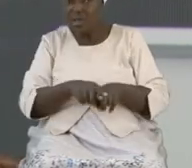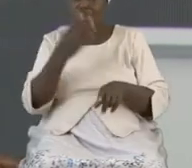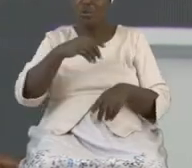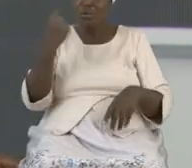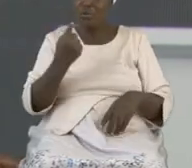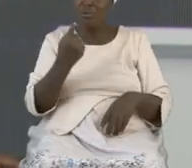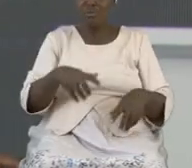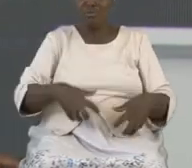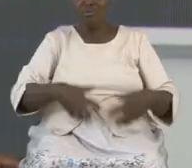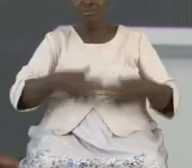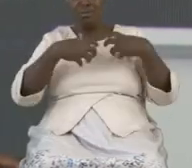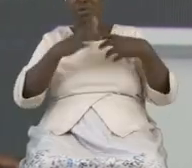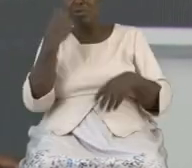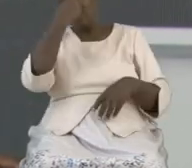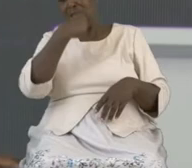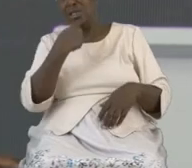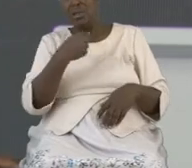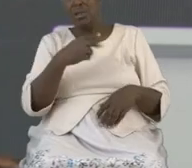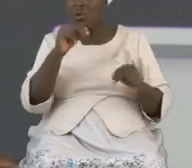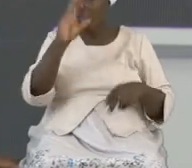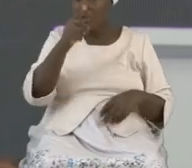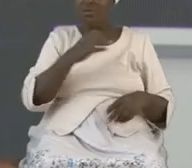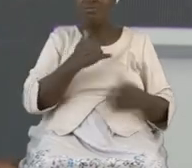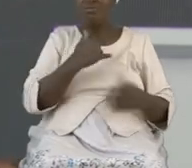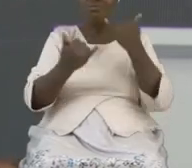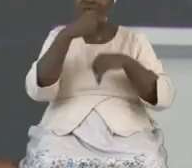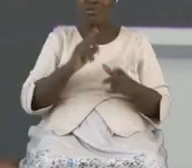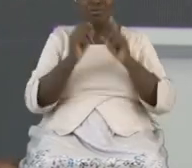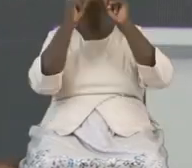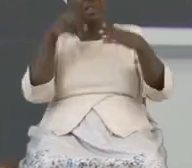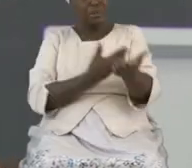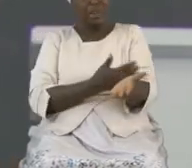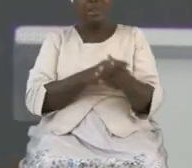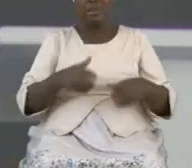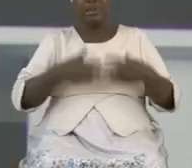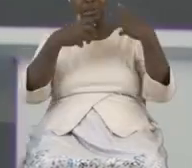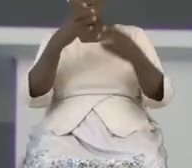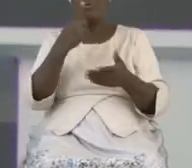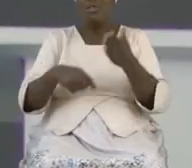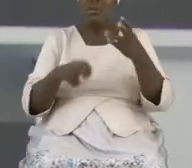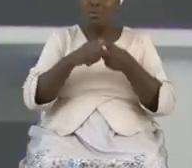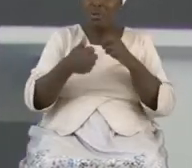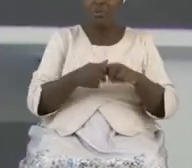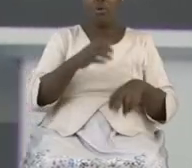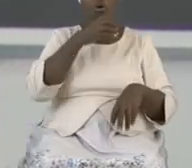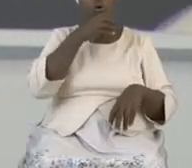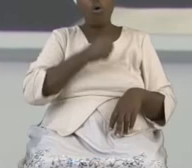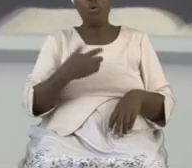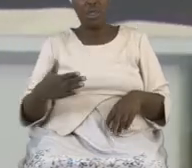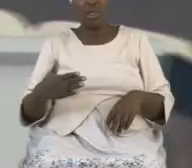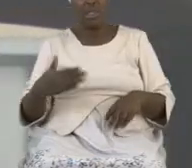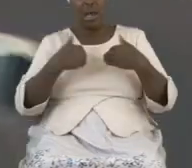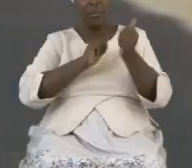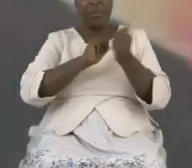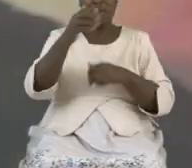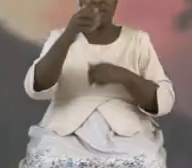has offended you. Wake up in the morning, you're angry. What's the matter? All things are passed away. Sister, what's